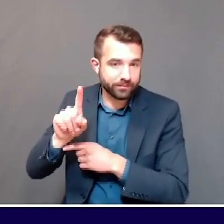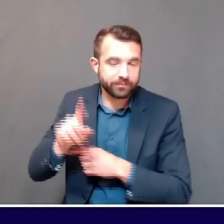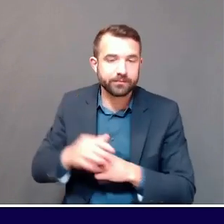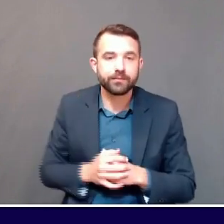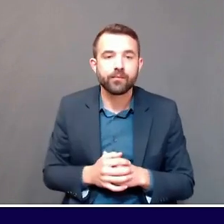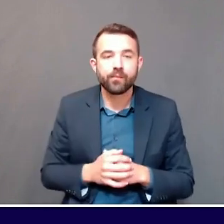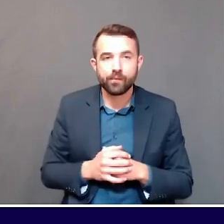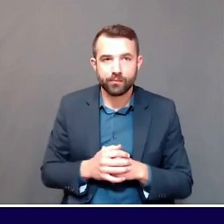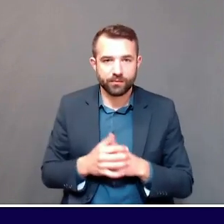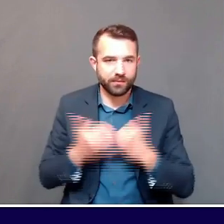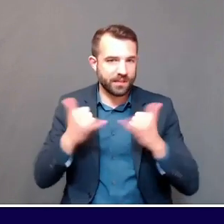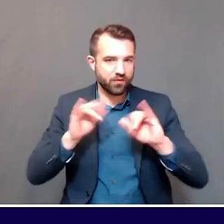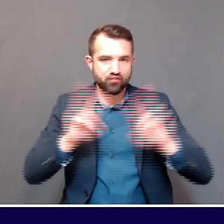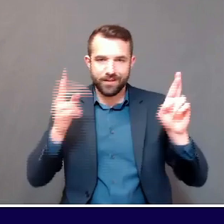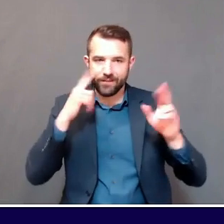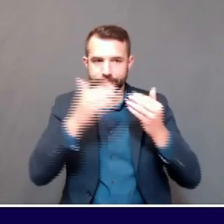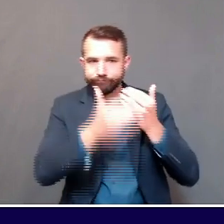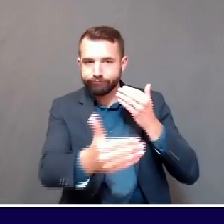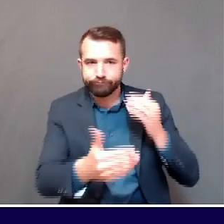available.